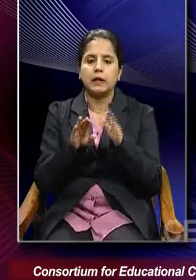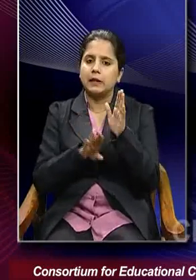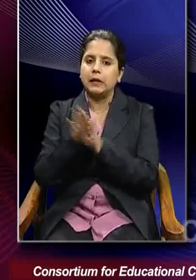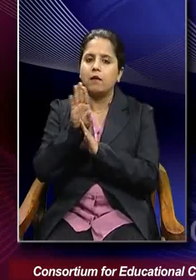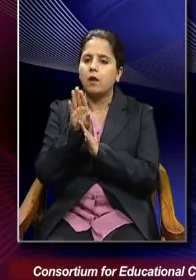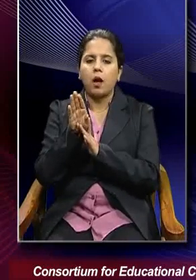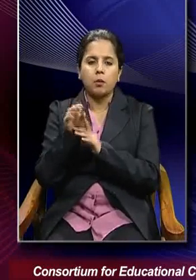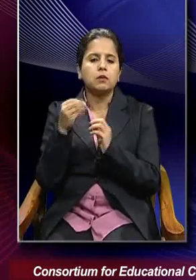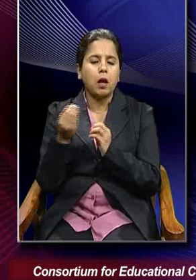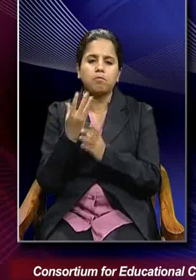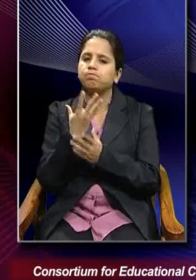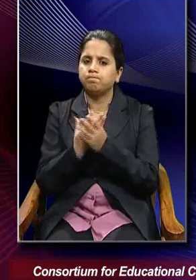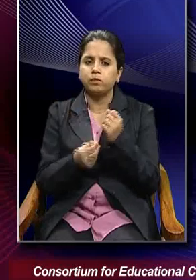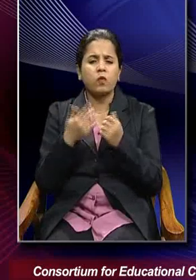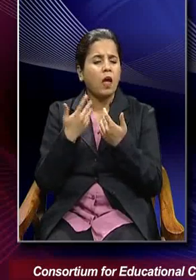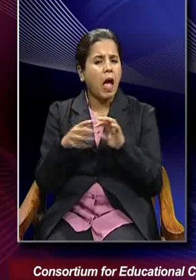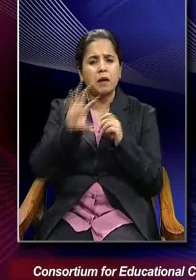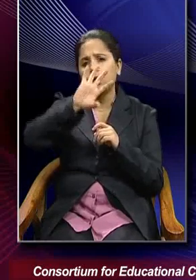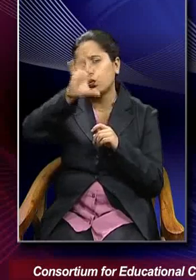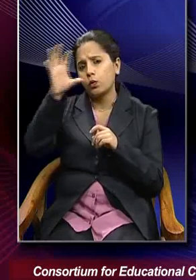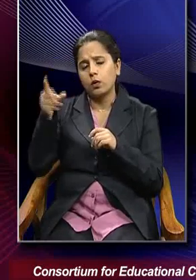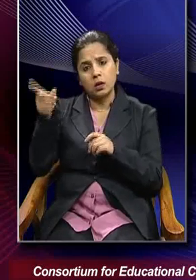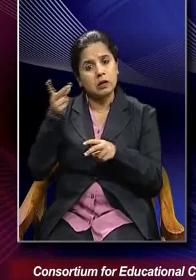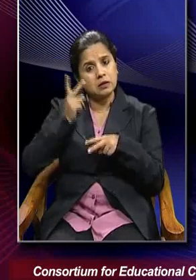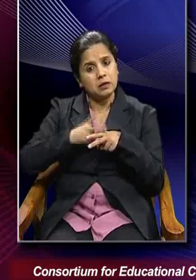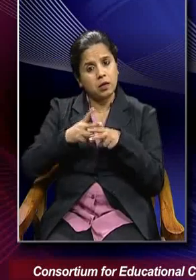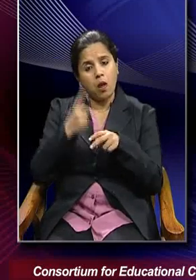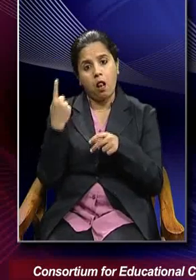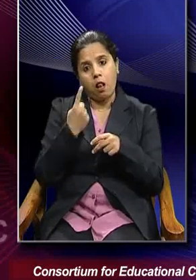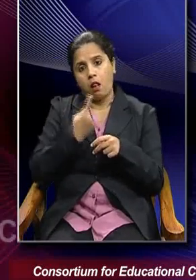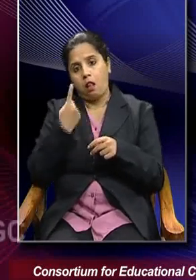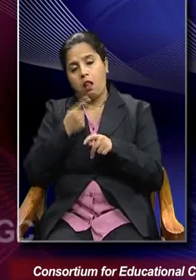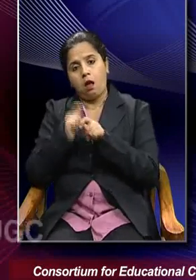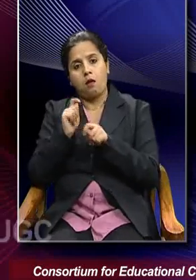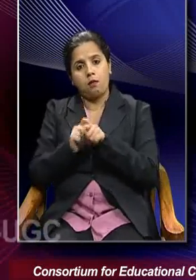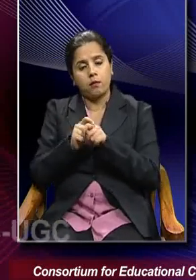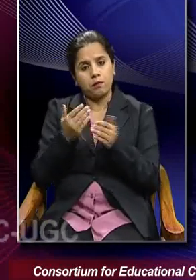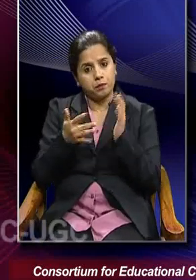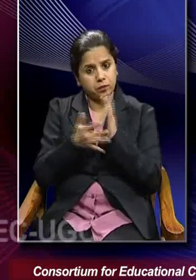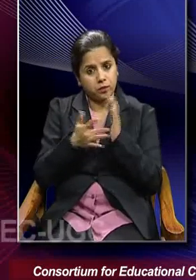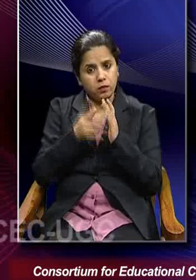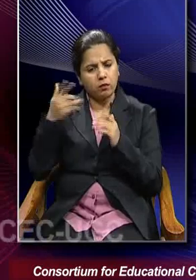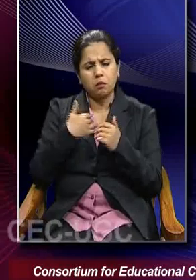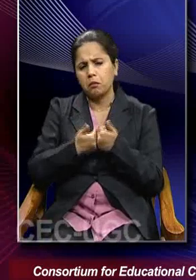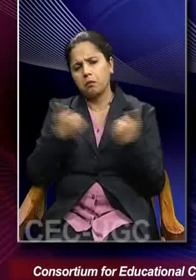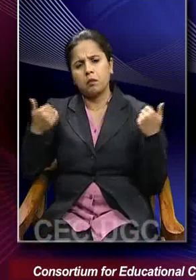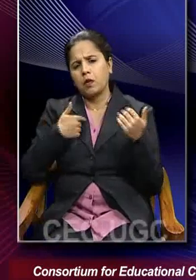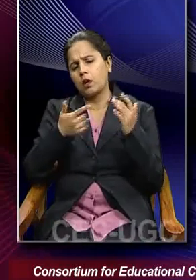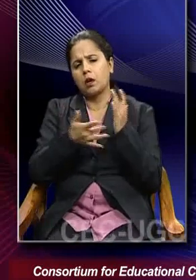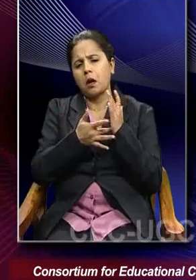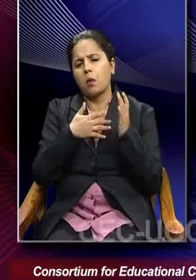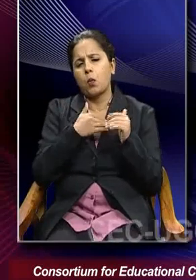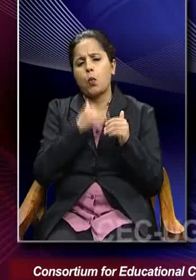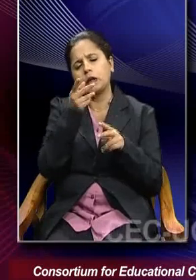developments. No nation can remain isolated from technological